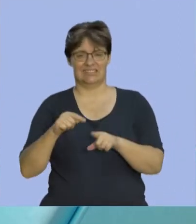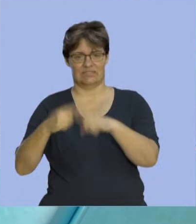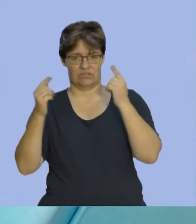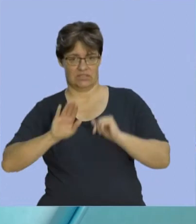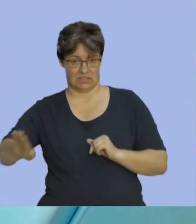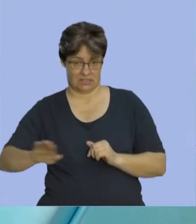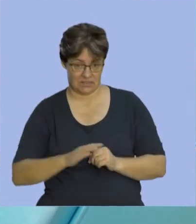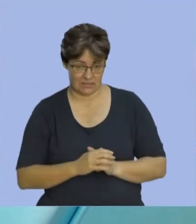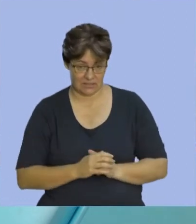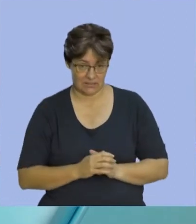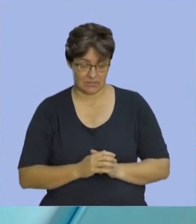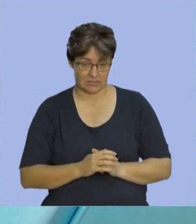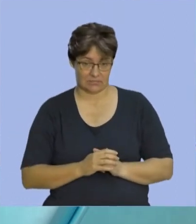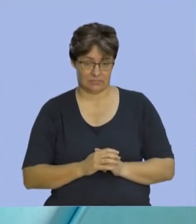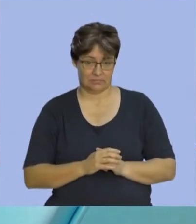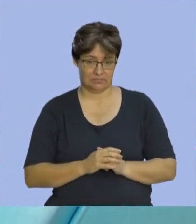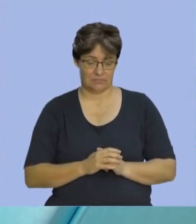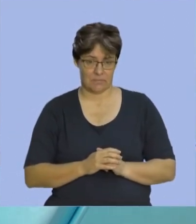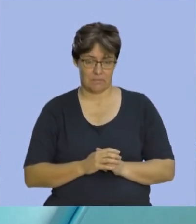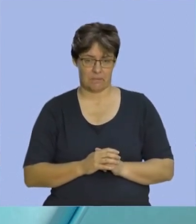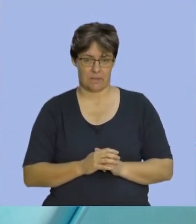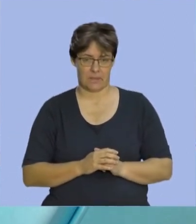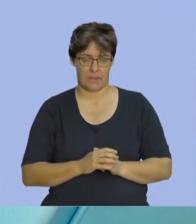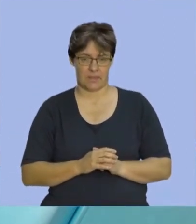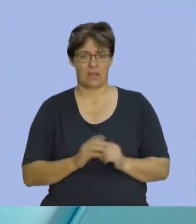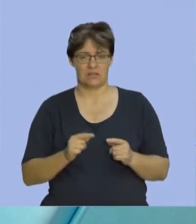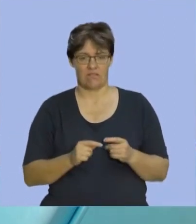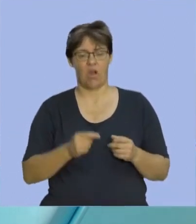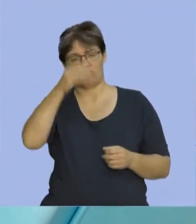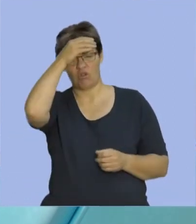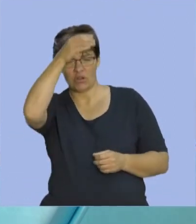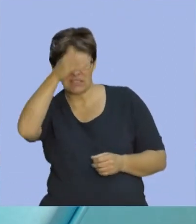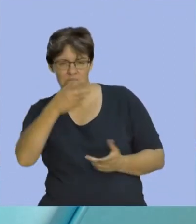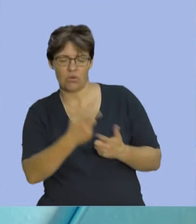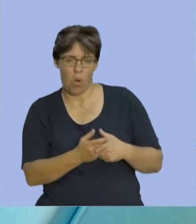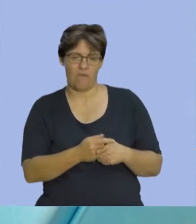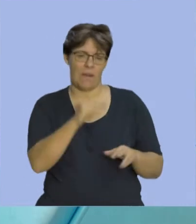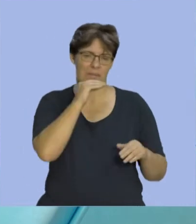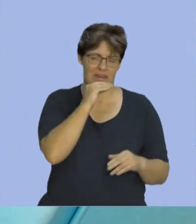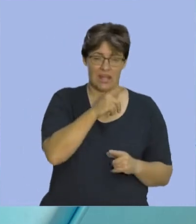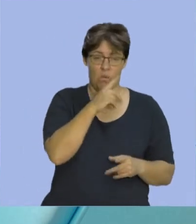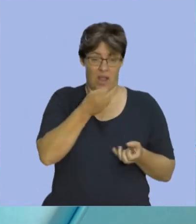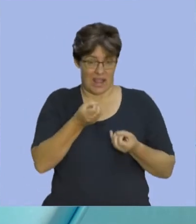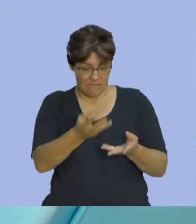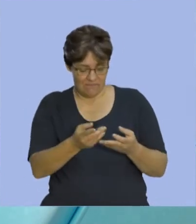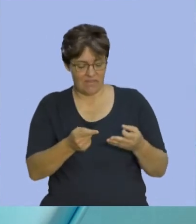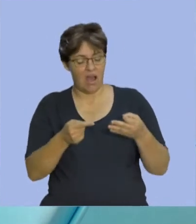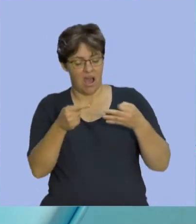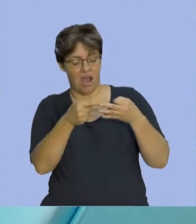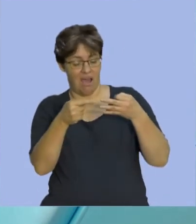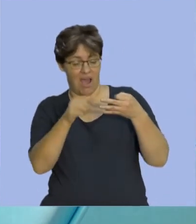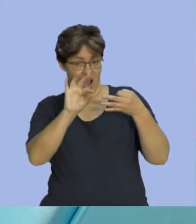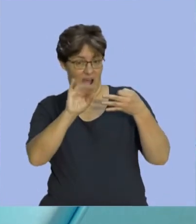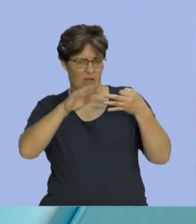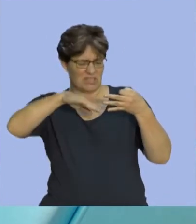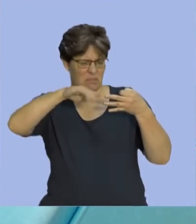It's really one that is off in terms of the concepts or the definitions that we are giving